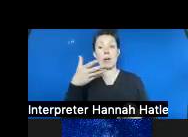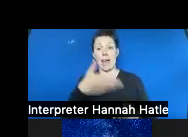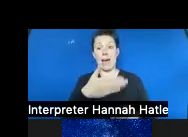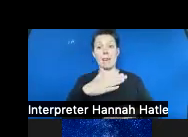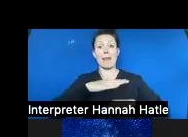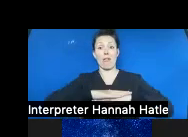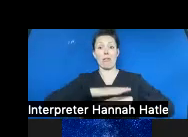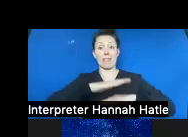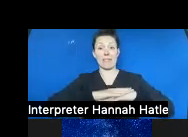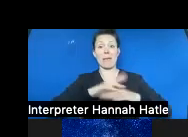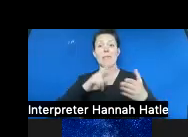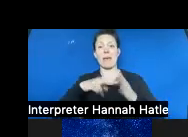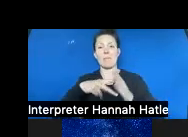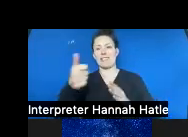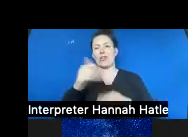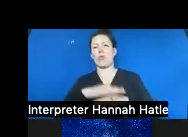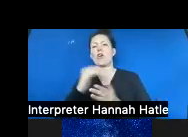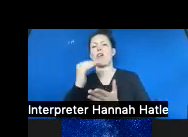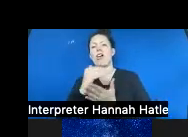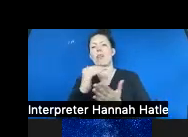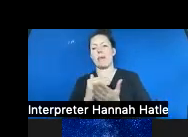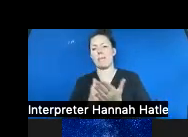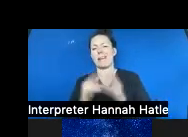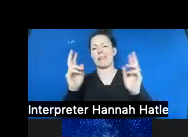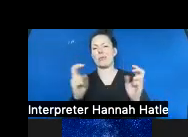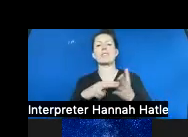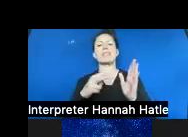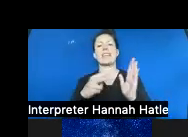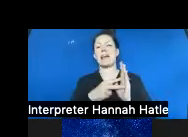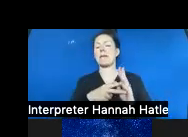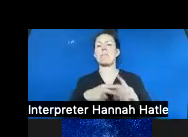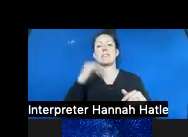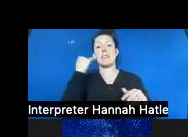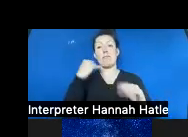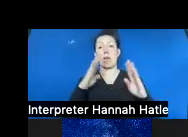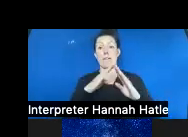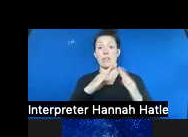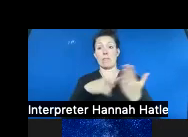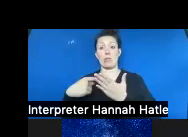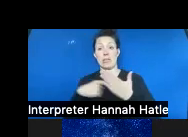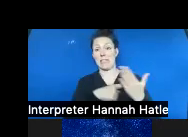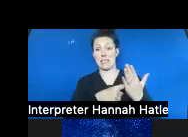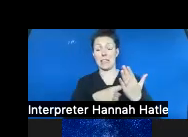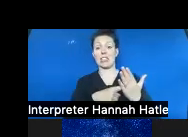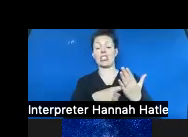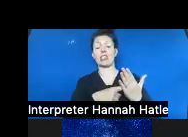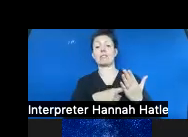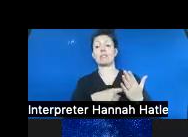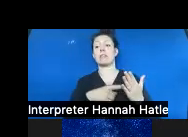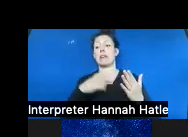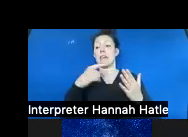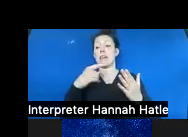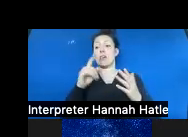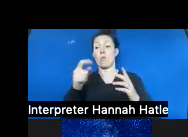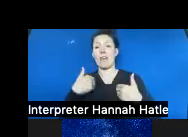menu. So if we're having board meetings, roundtable community talks, if sex trafficking survivors and